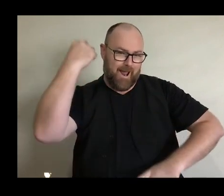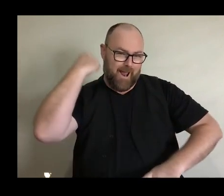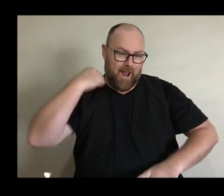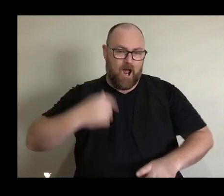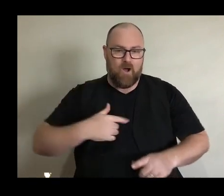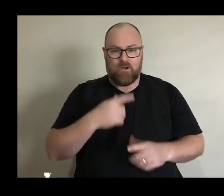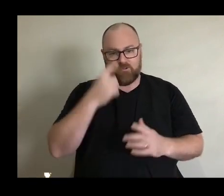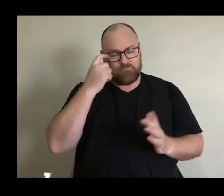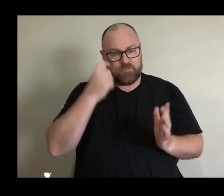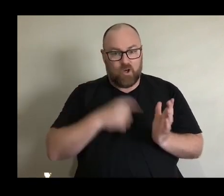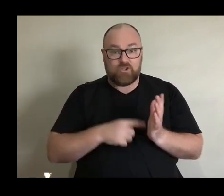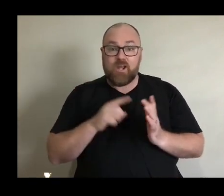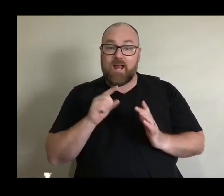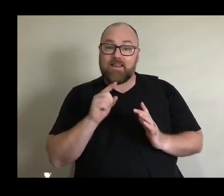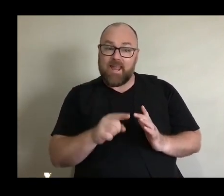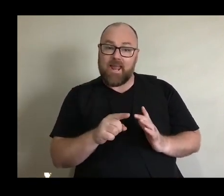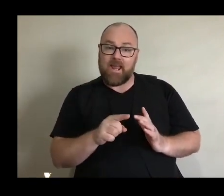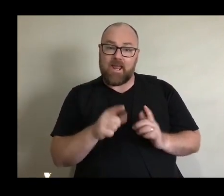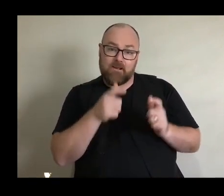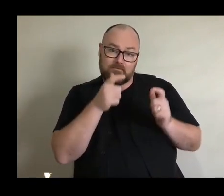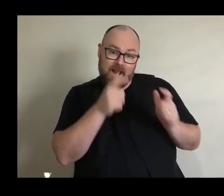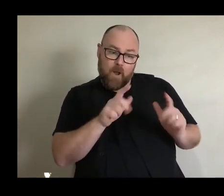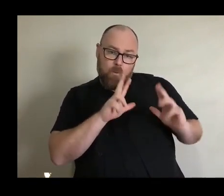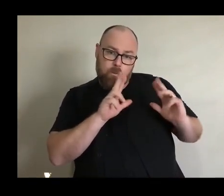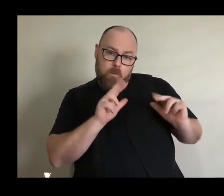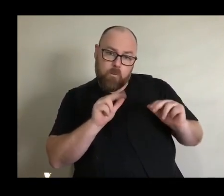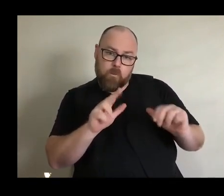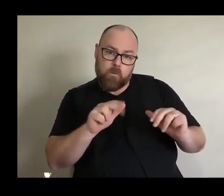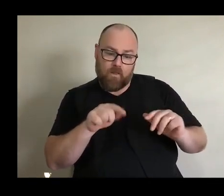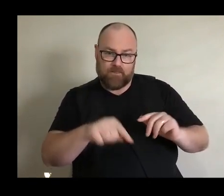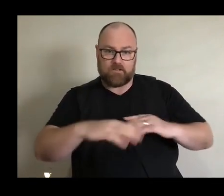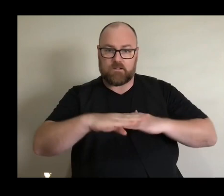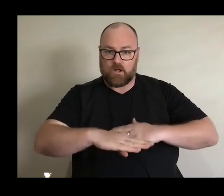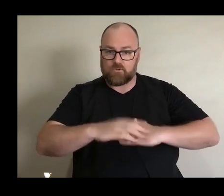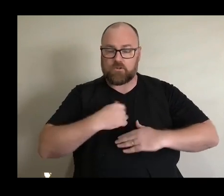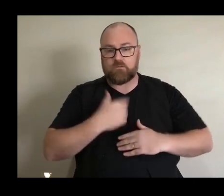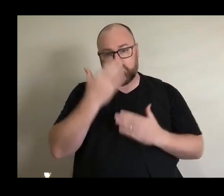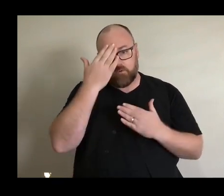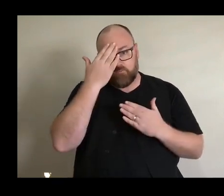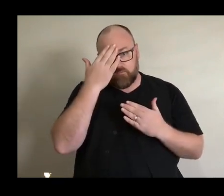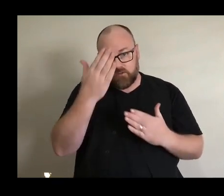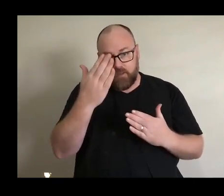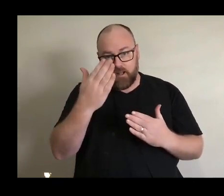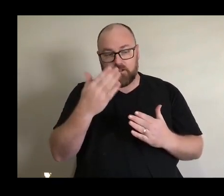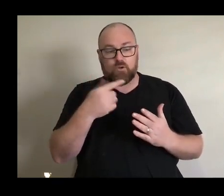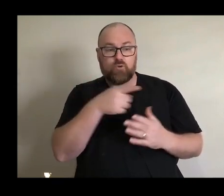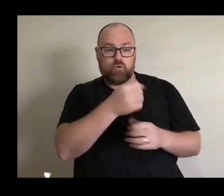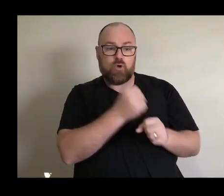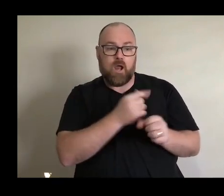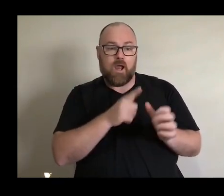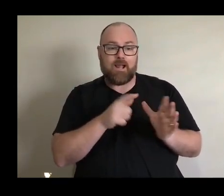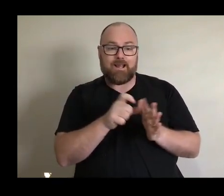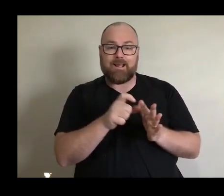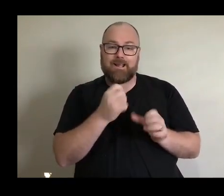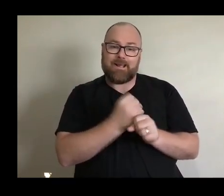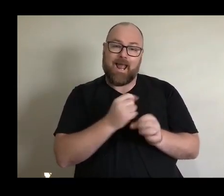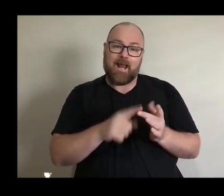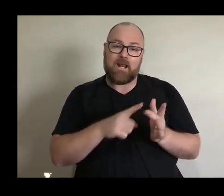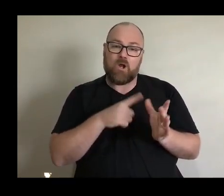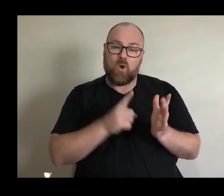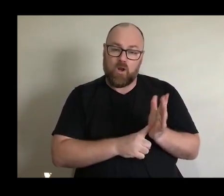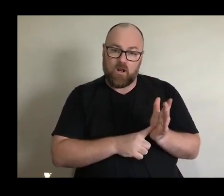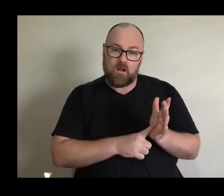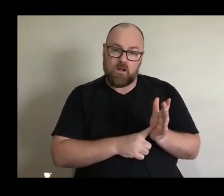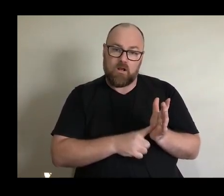continuous care for the country that I was born on, and so pay my respects to the Gadigal, Wongal people, the people